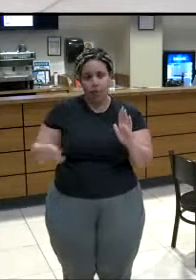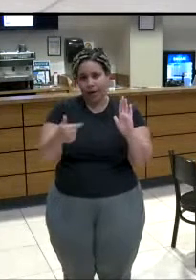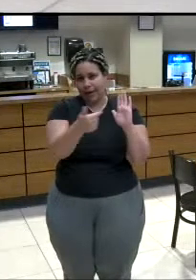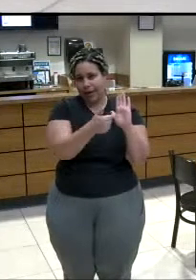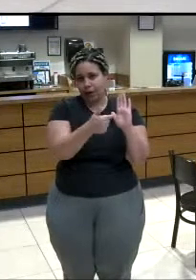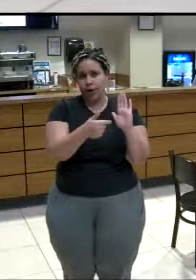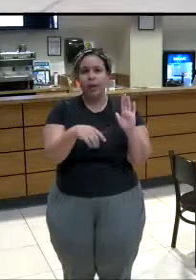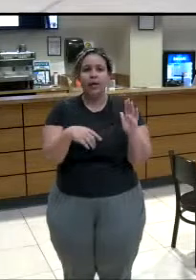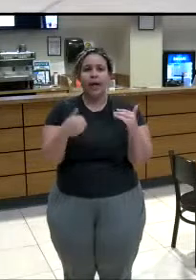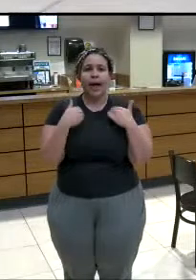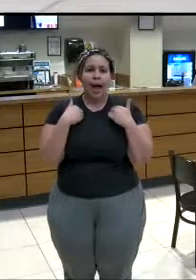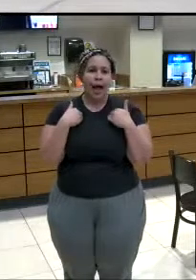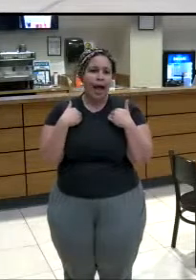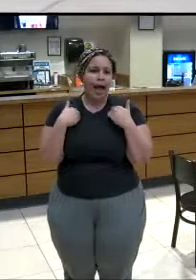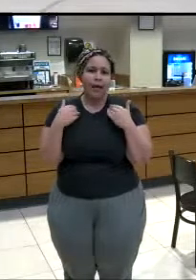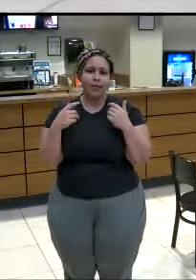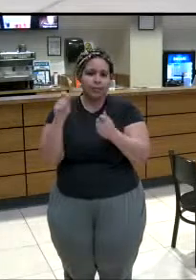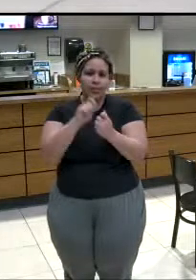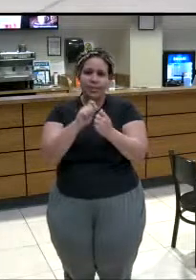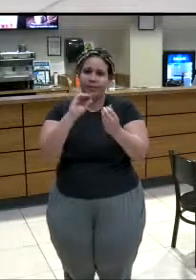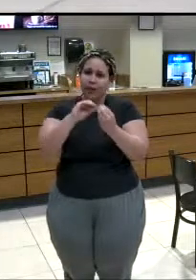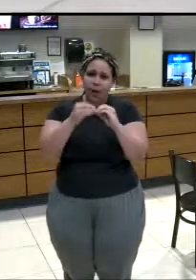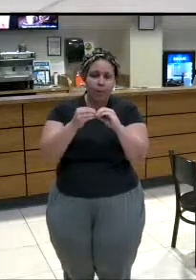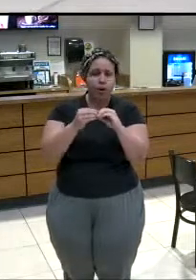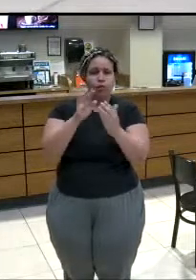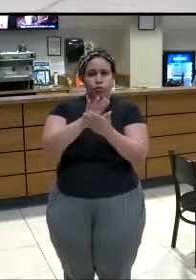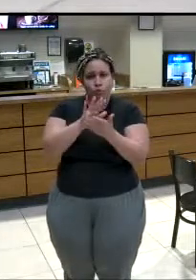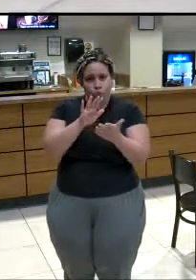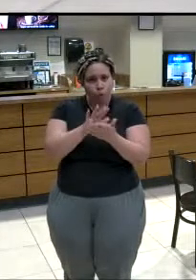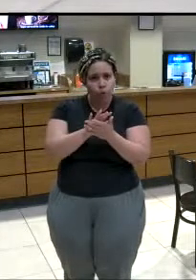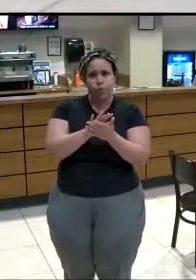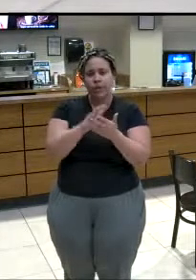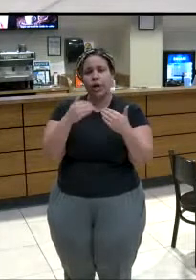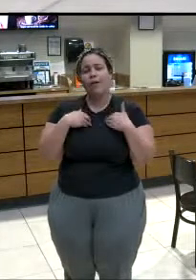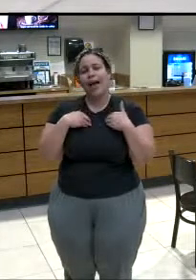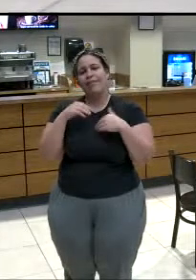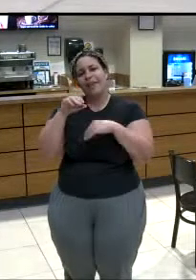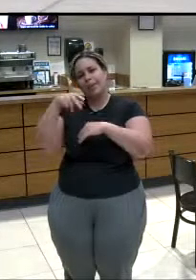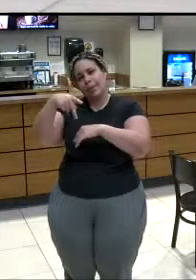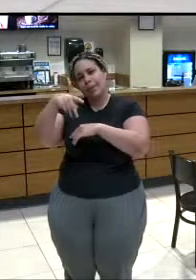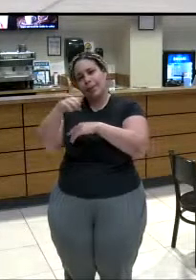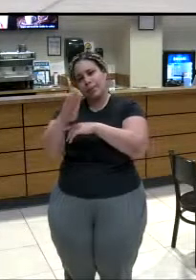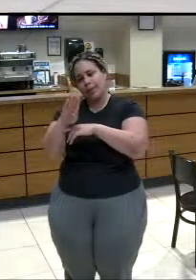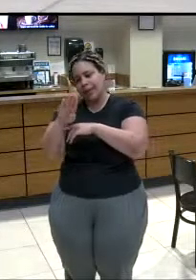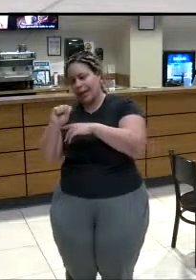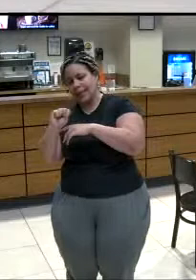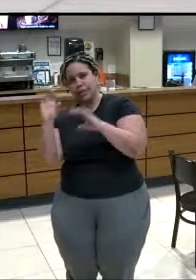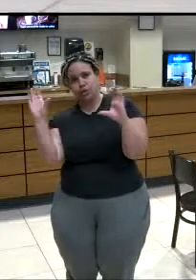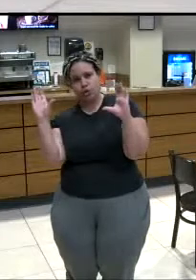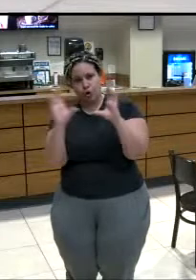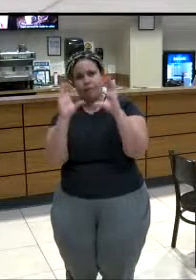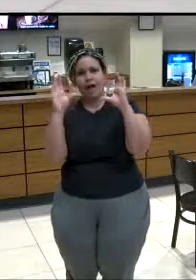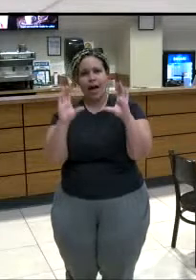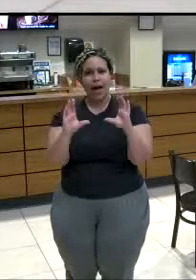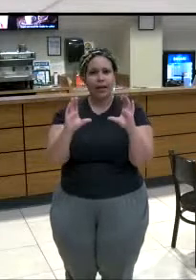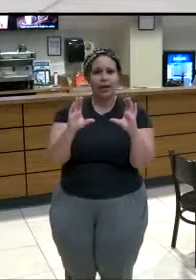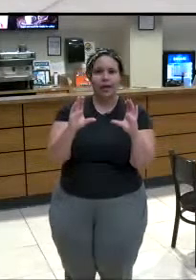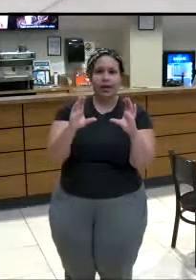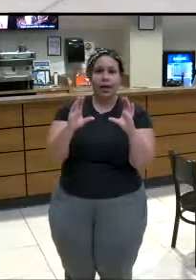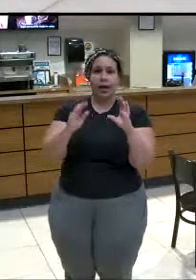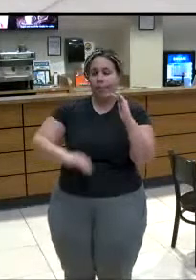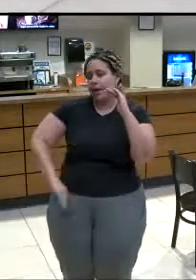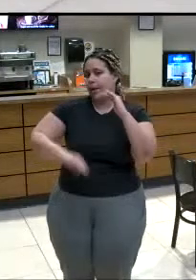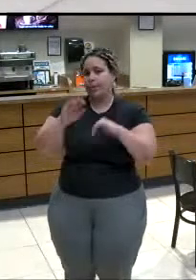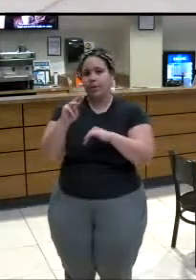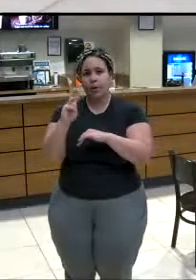we say, how many schools are PBS certified? It's either 6 or 7. But if it's May 31st and it's only 6, there's not much